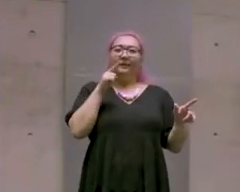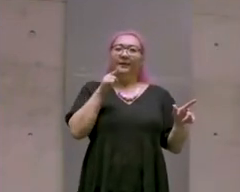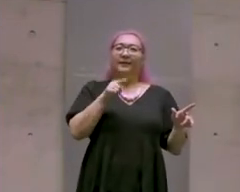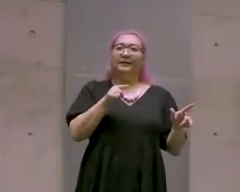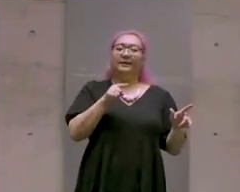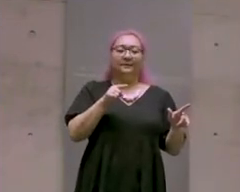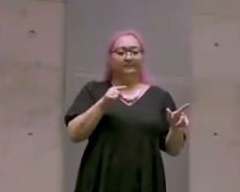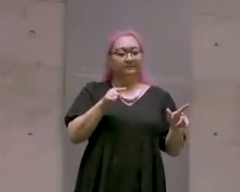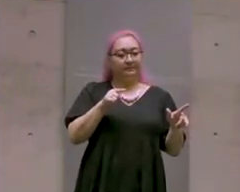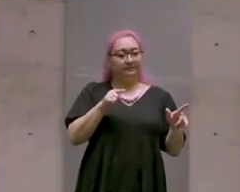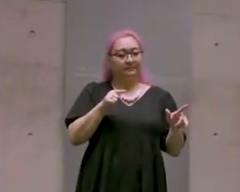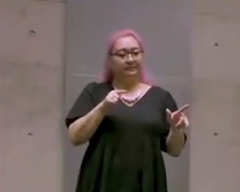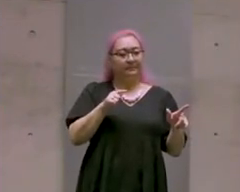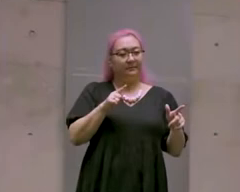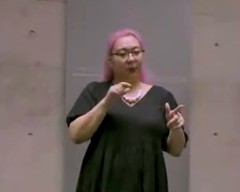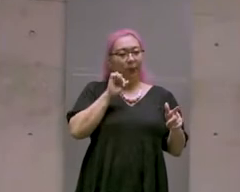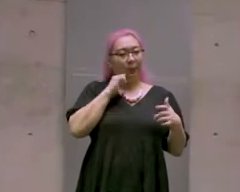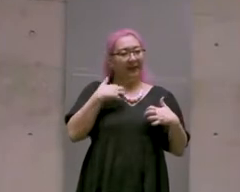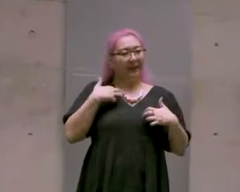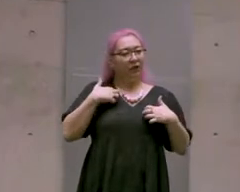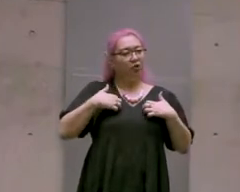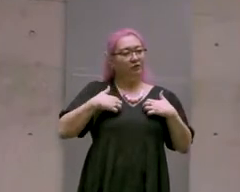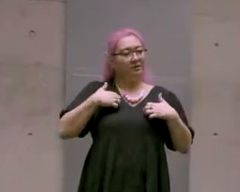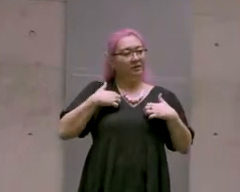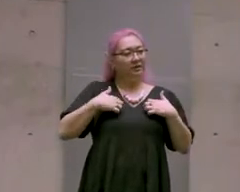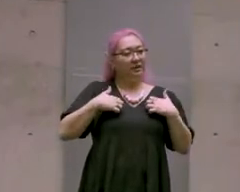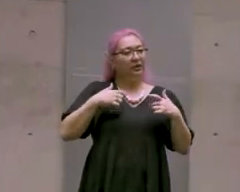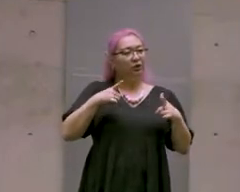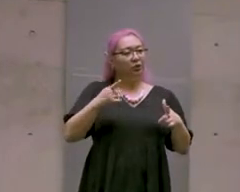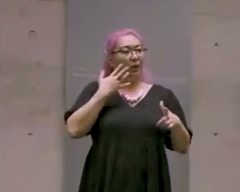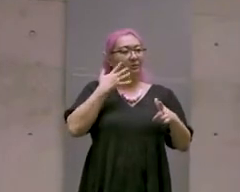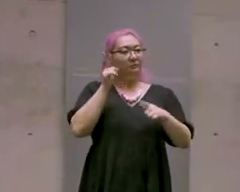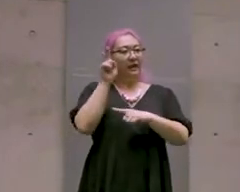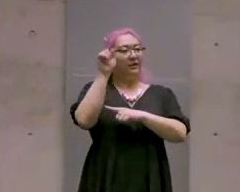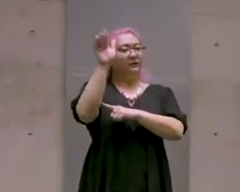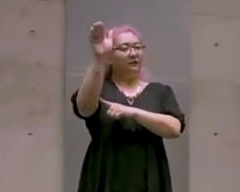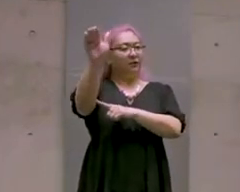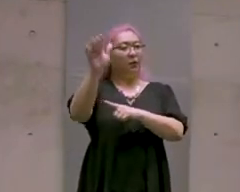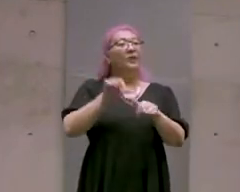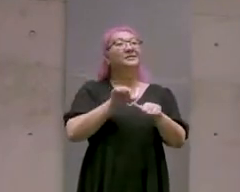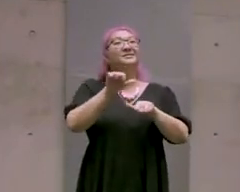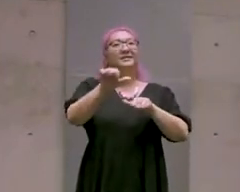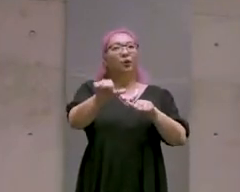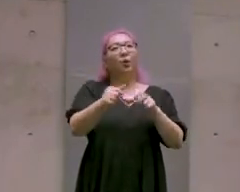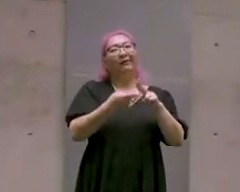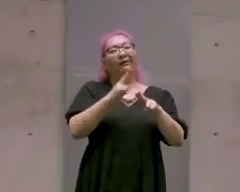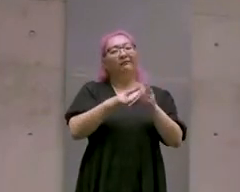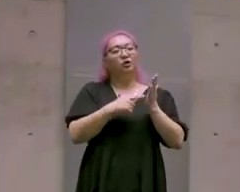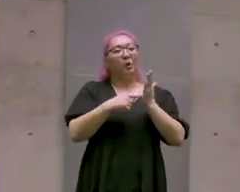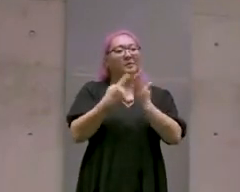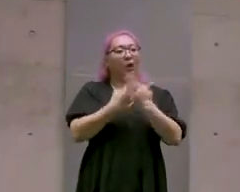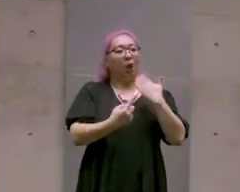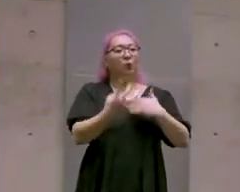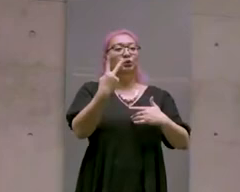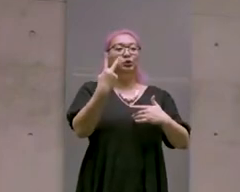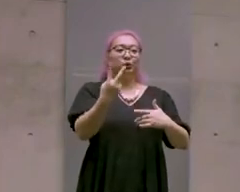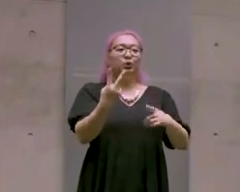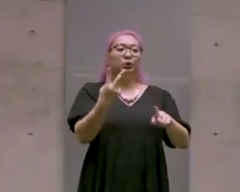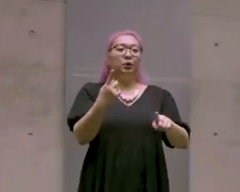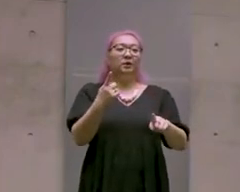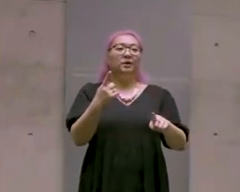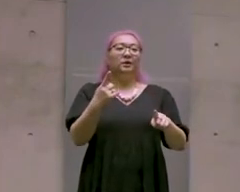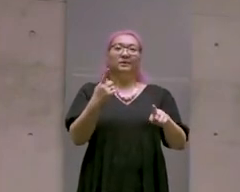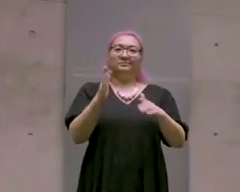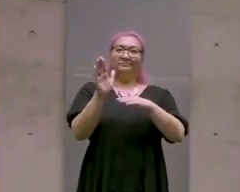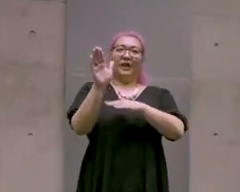Alone would be, you know, 60-year-old Mike talking to 20-year-old Mike. I think there's an interesting angle there. So I think it's something I'll go back to